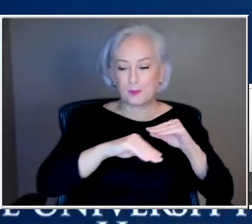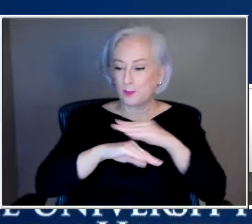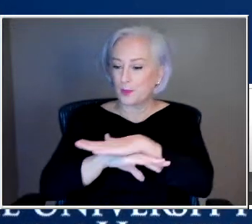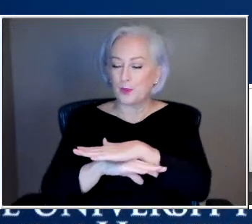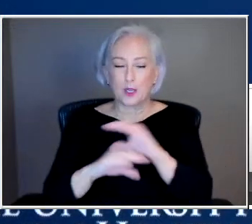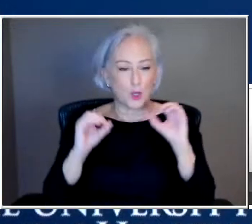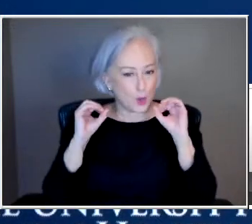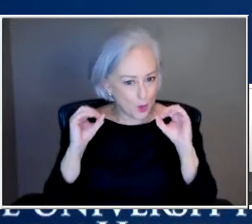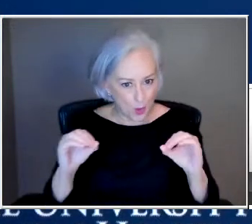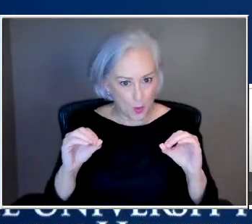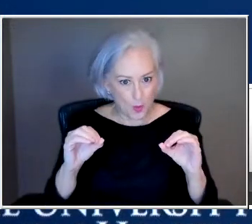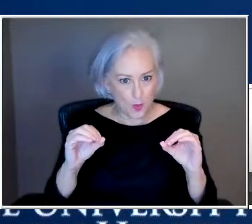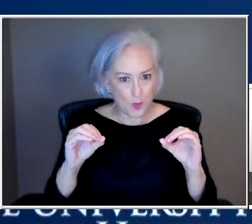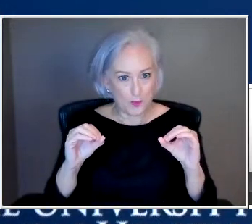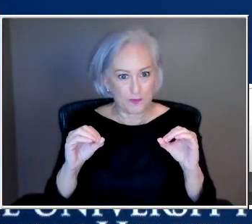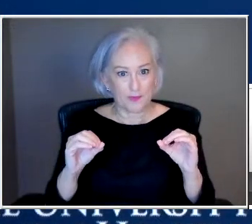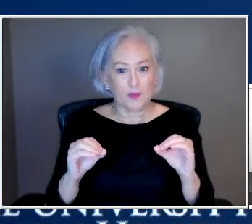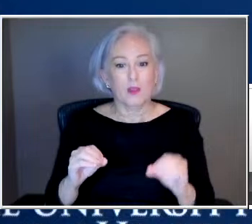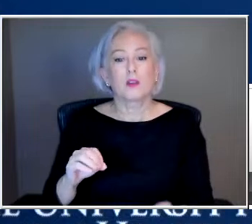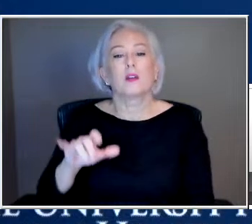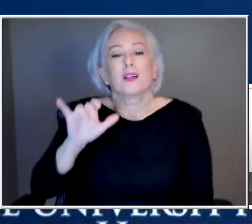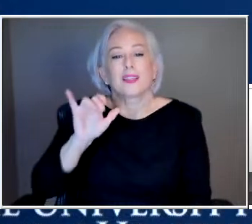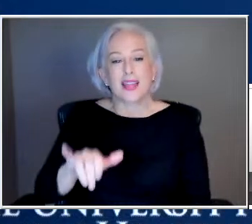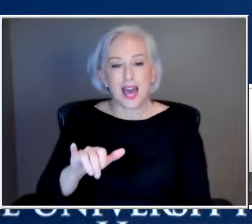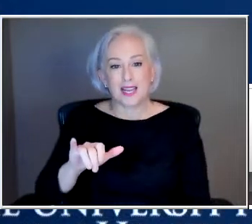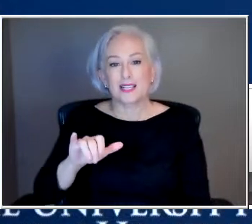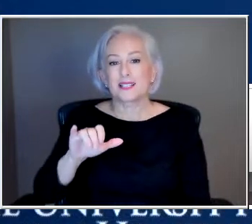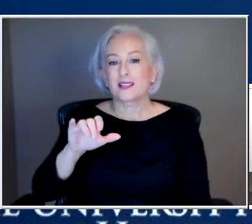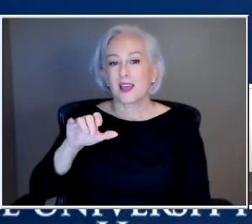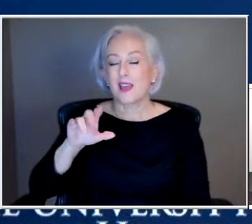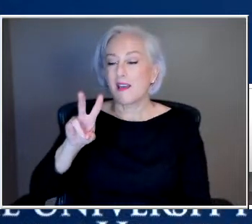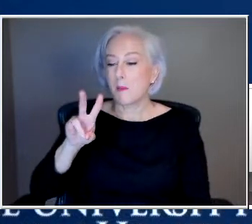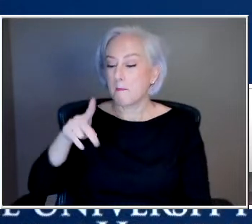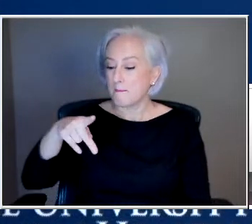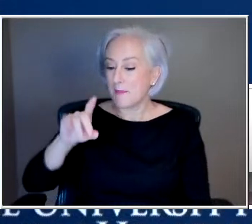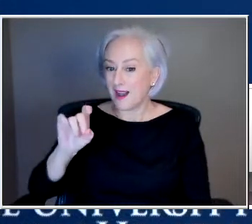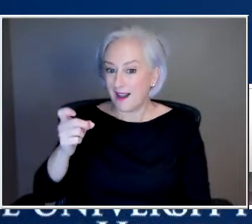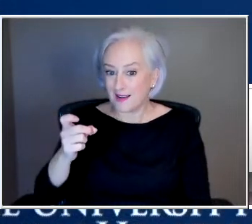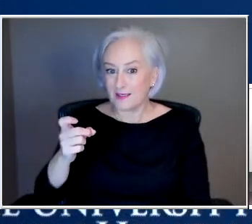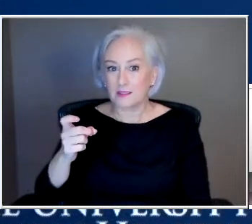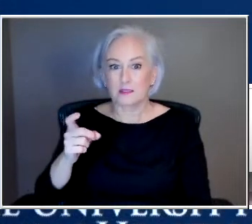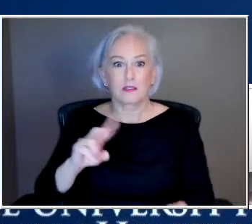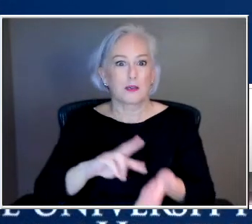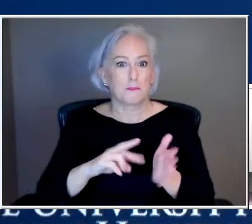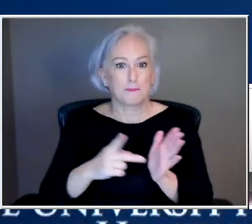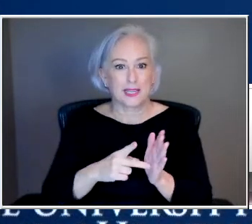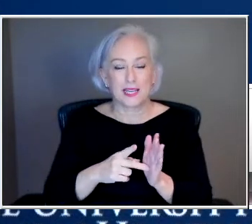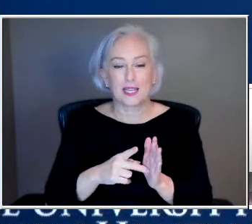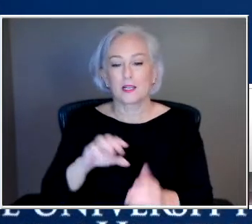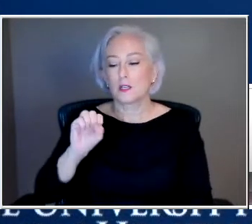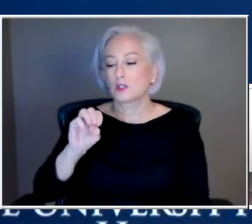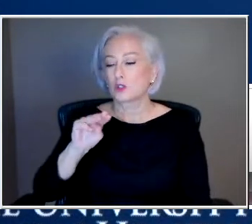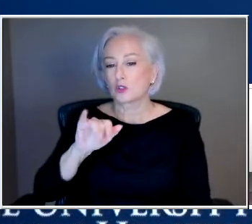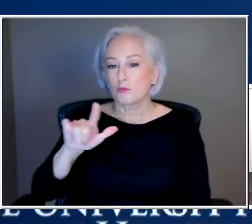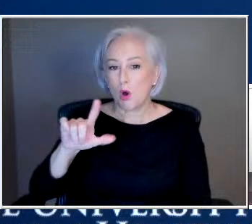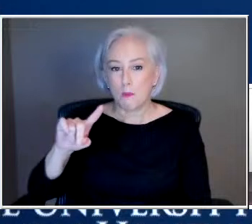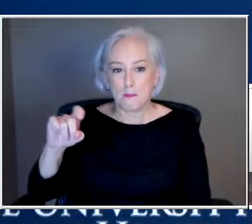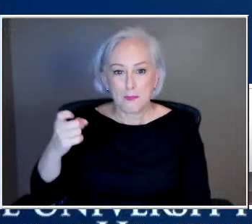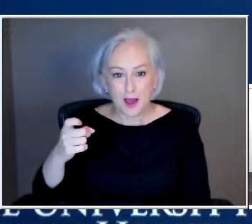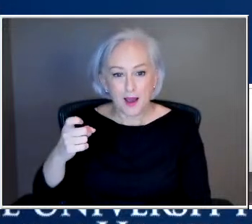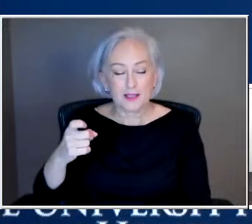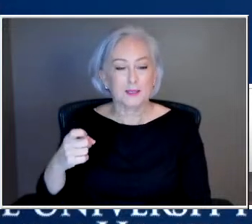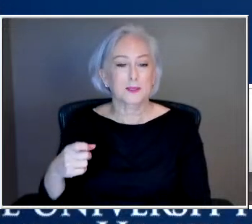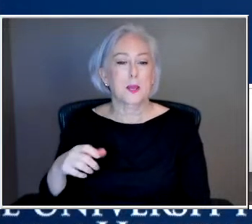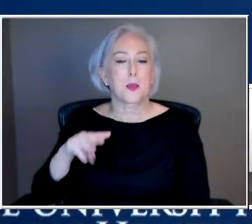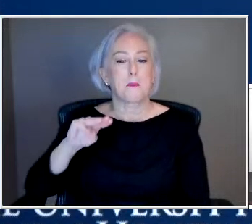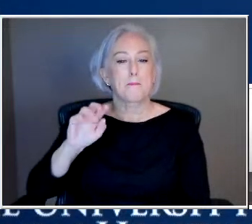an orthopox virus, so it is like smallpox, it is like mpox or previously monkeypox. So conceivably, if you do